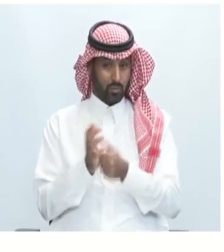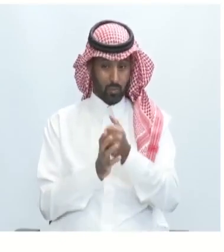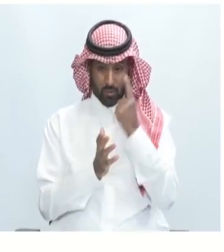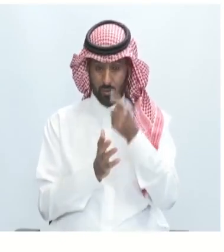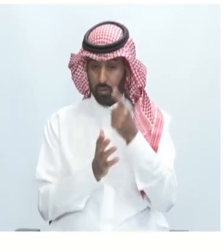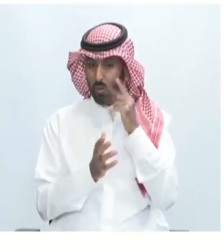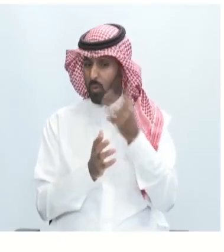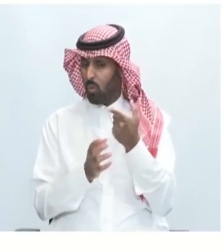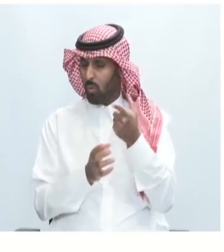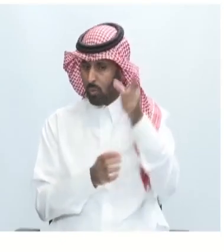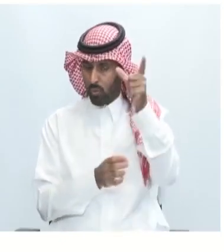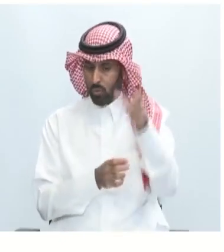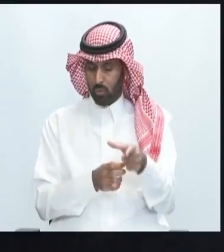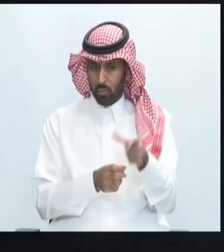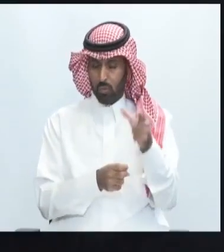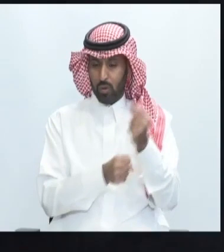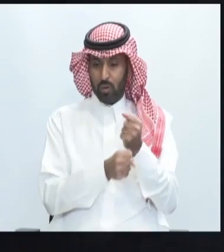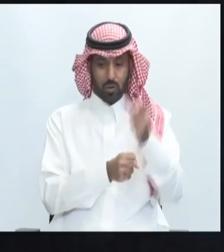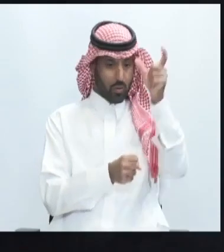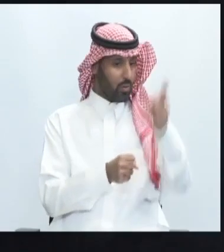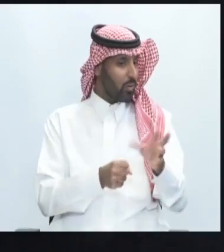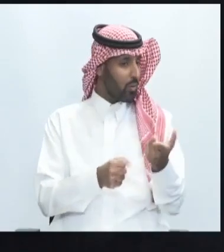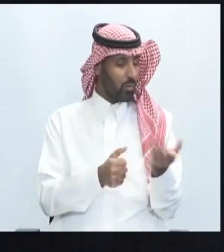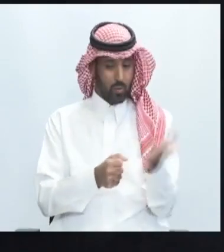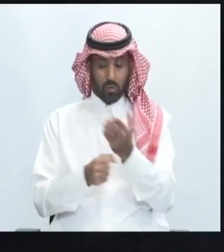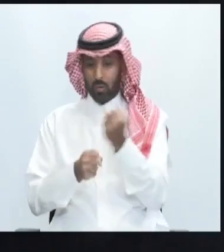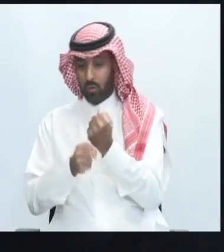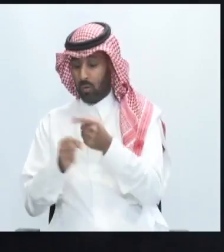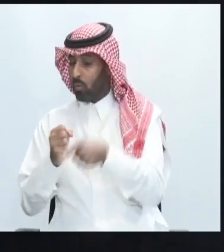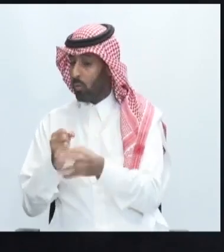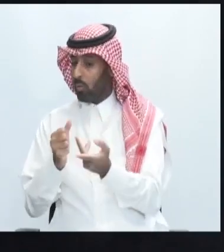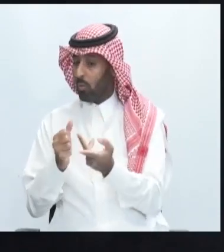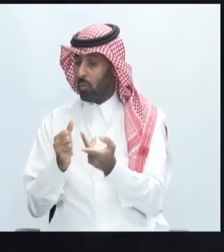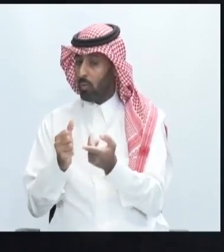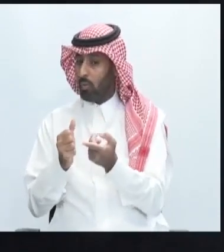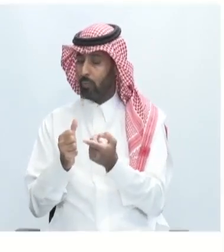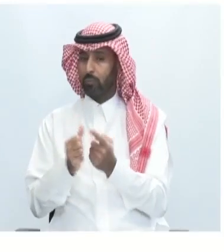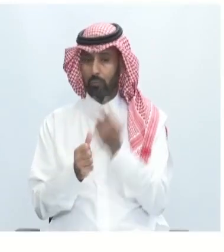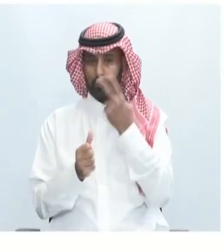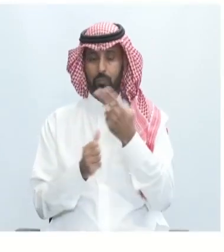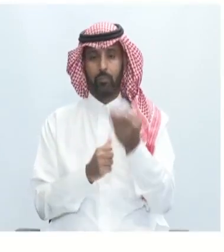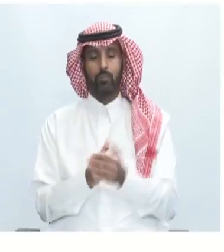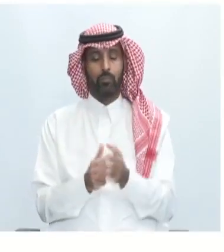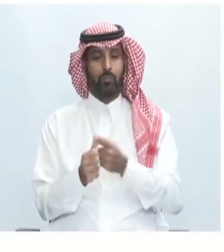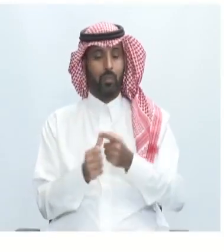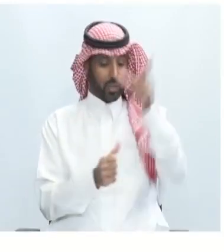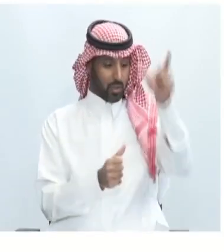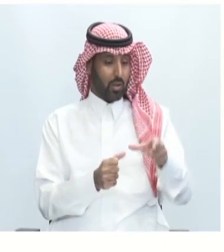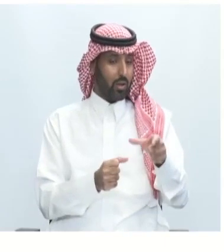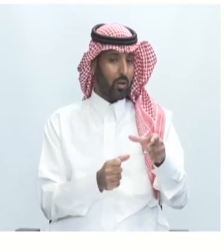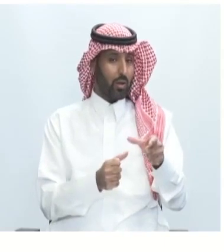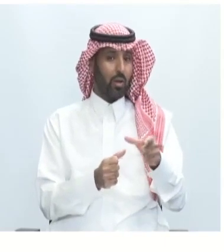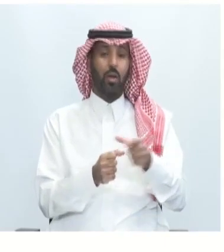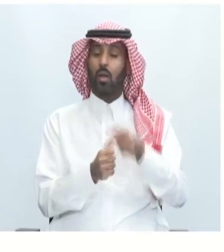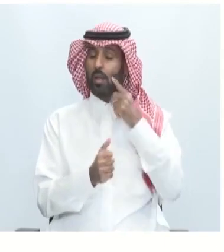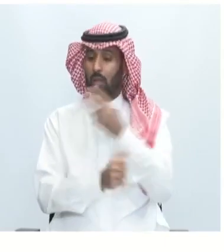Can you pinpoint here the subject, the verb, and the object? Okay, let's see them together. The subject here is